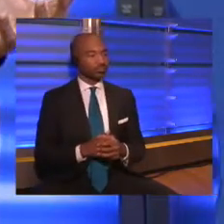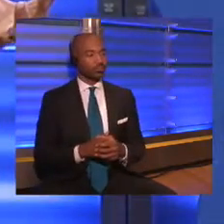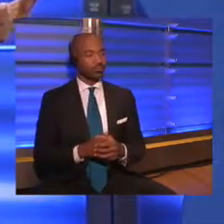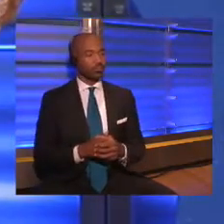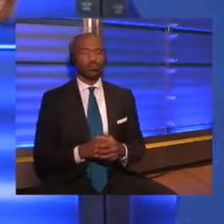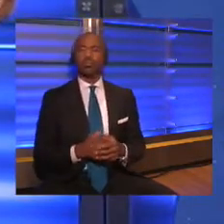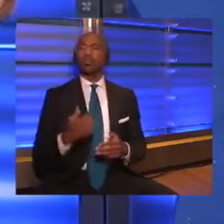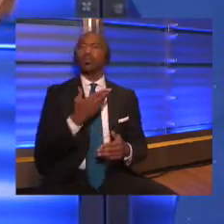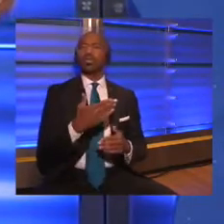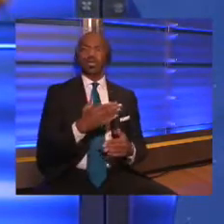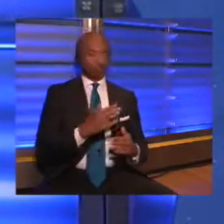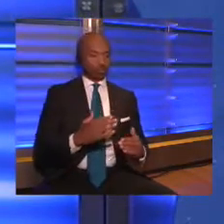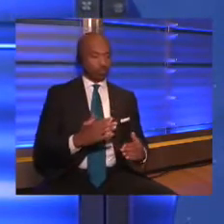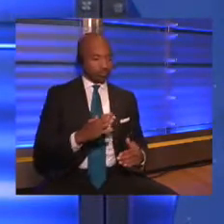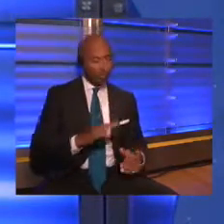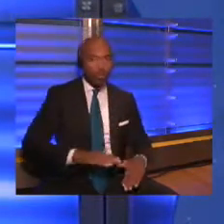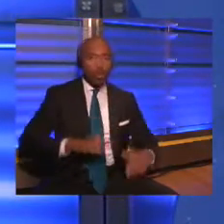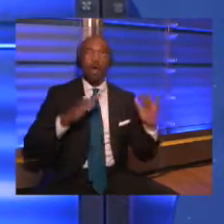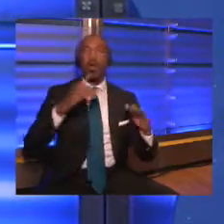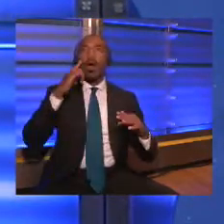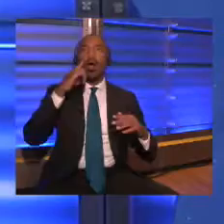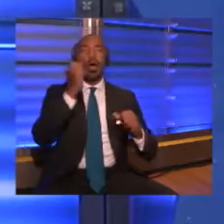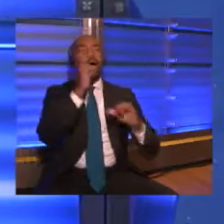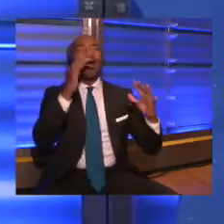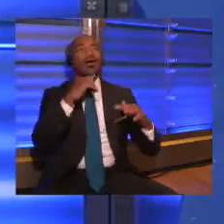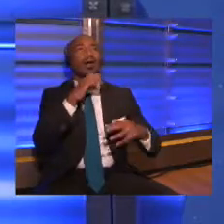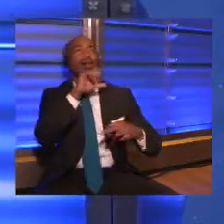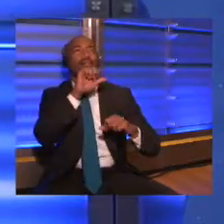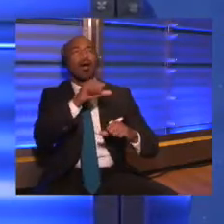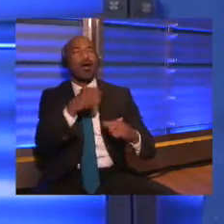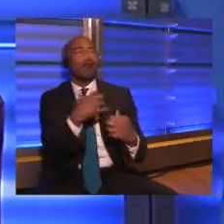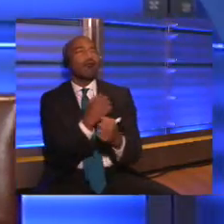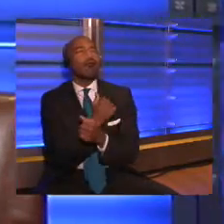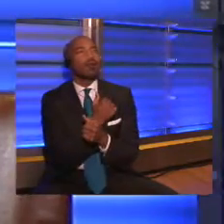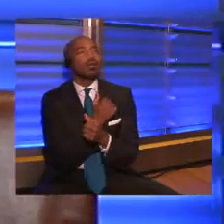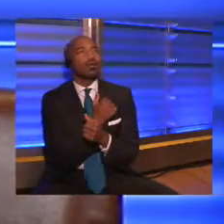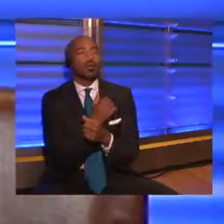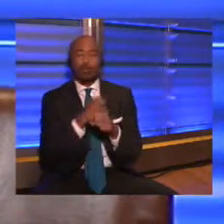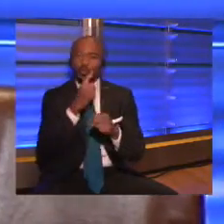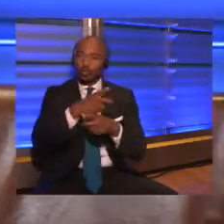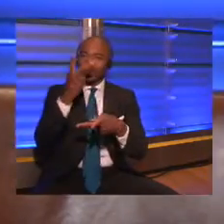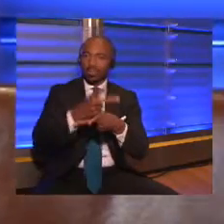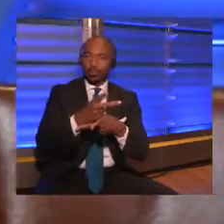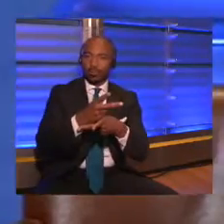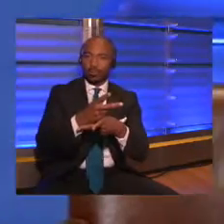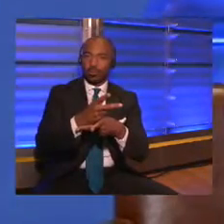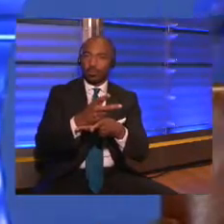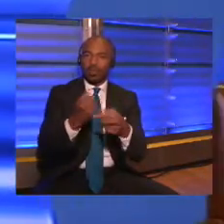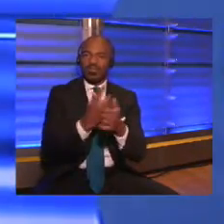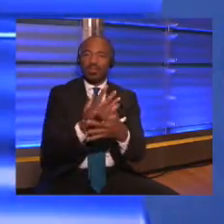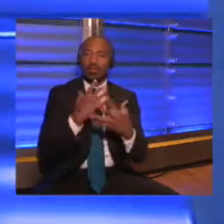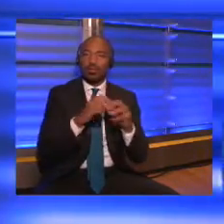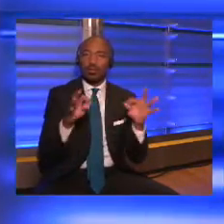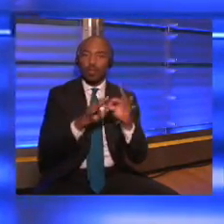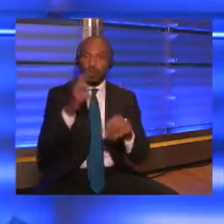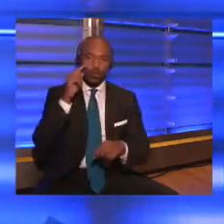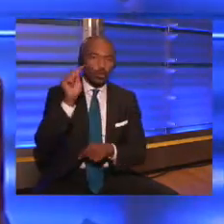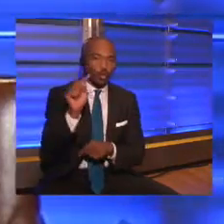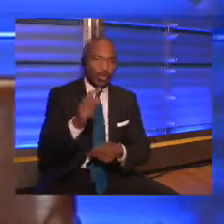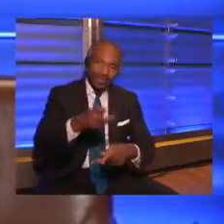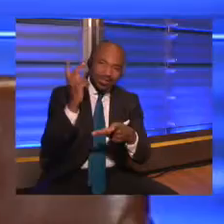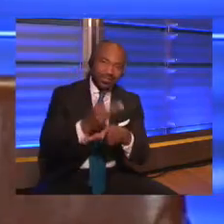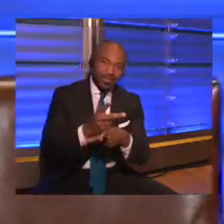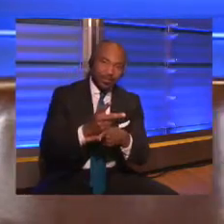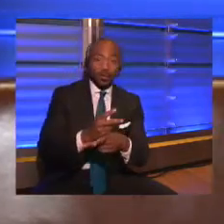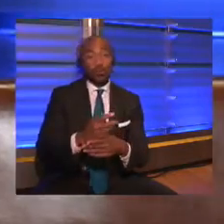tos. Stay true to the things that really, really matter to you. Bring those into your career,